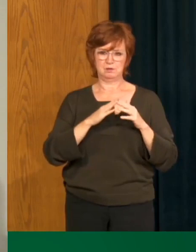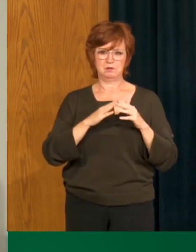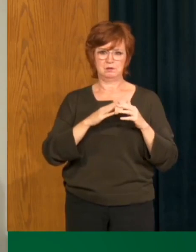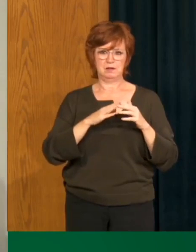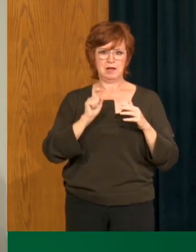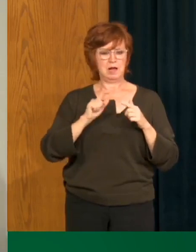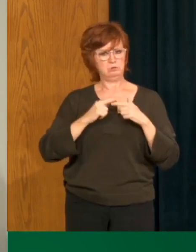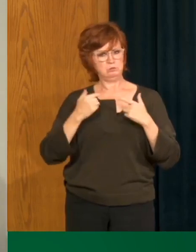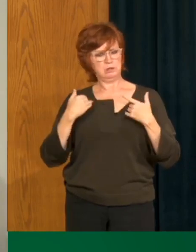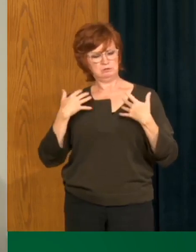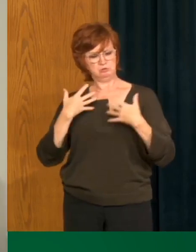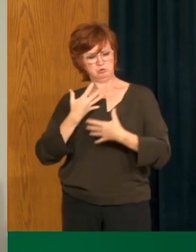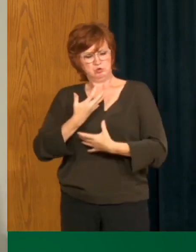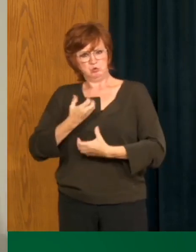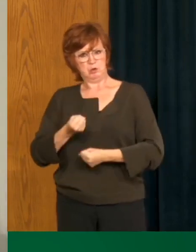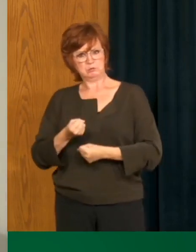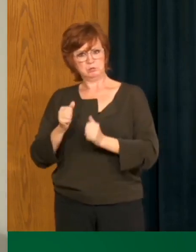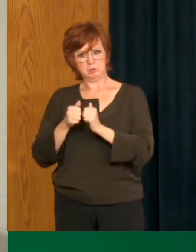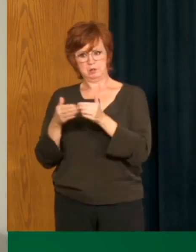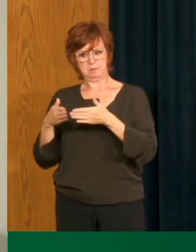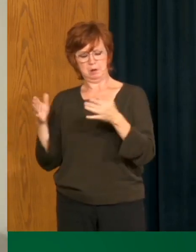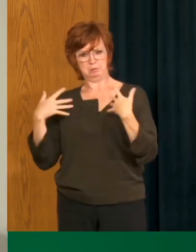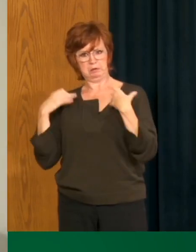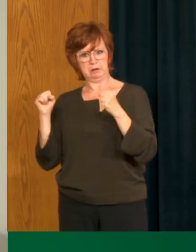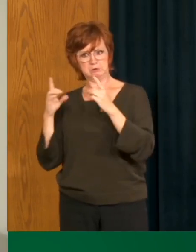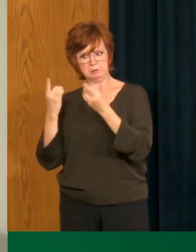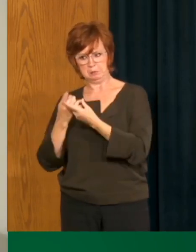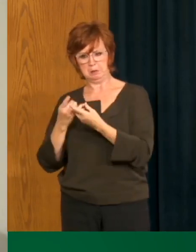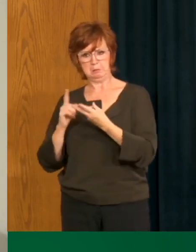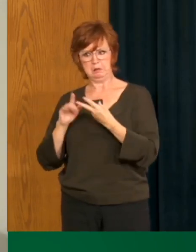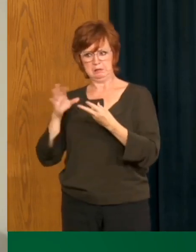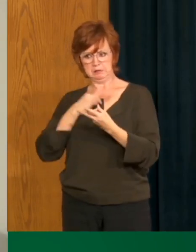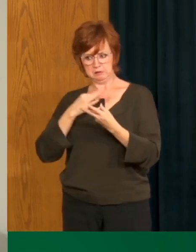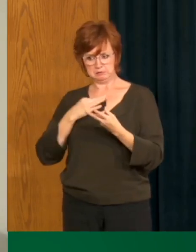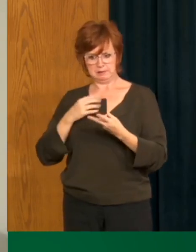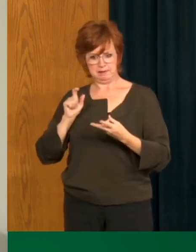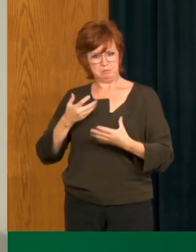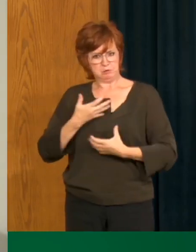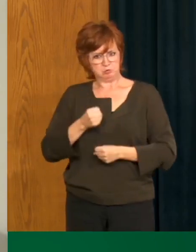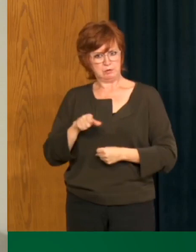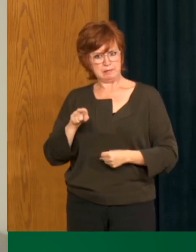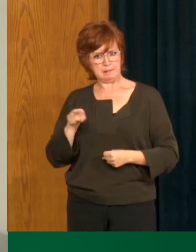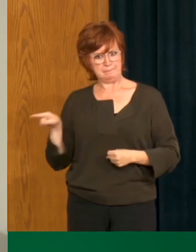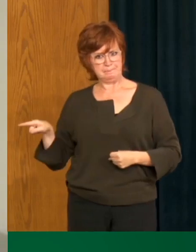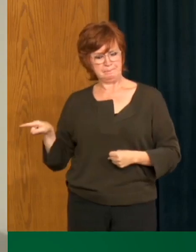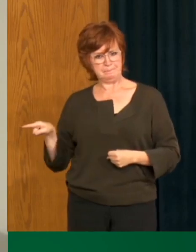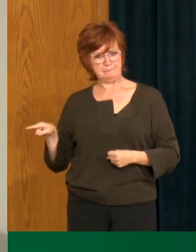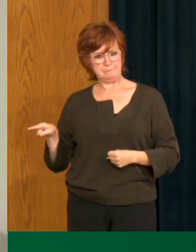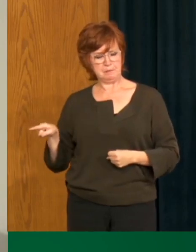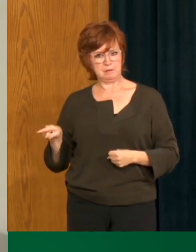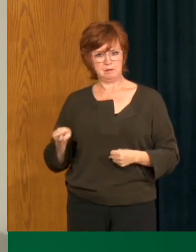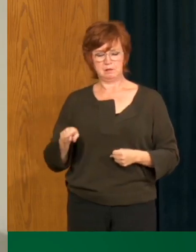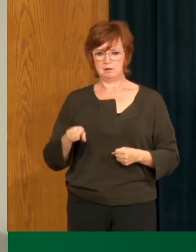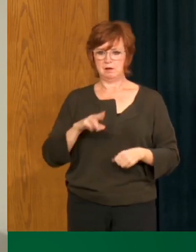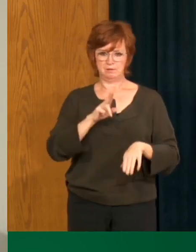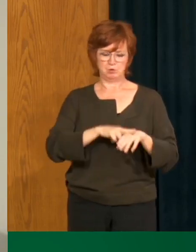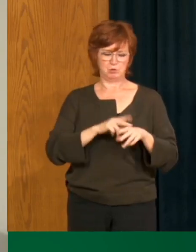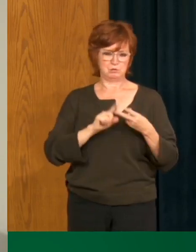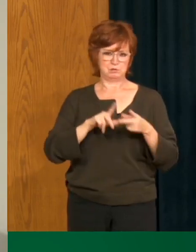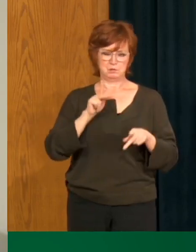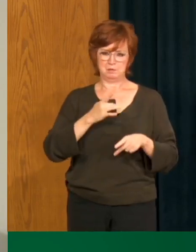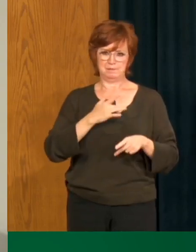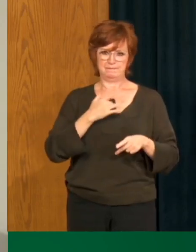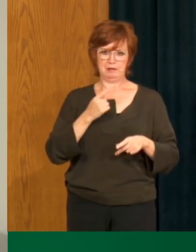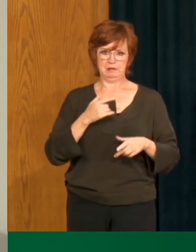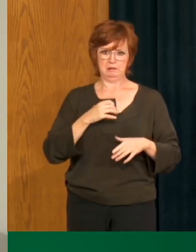and that, there should be no stigma in coming forward for testing, and there's also some fear and uncertainty. And I think it's also fair to